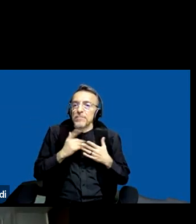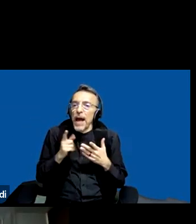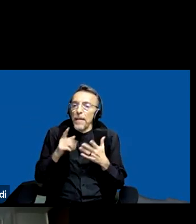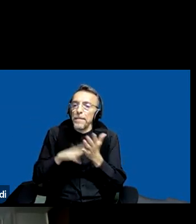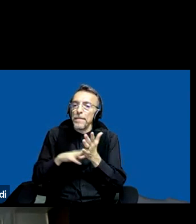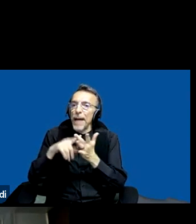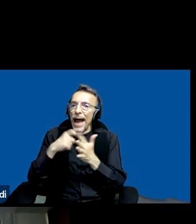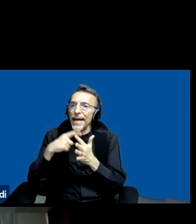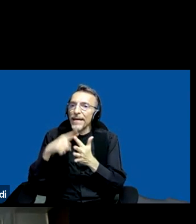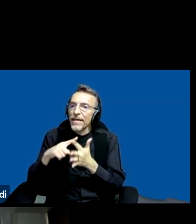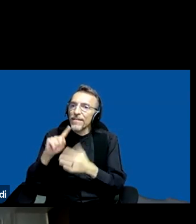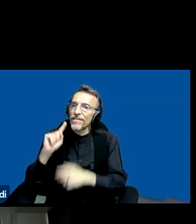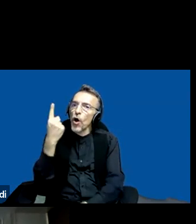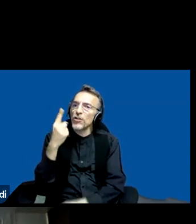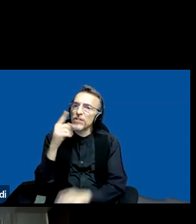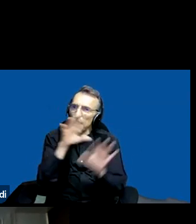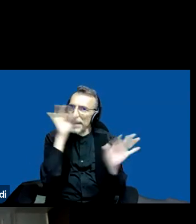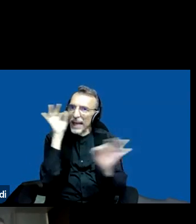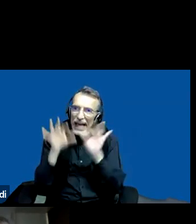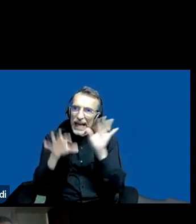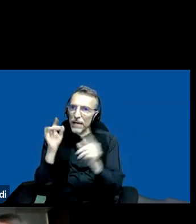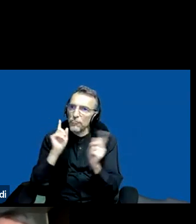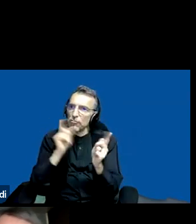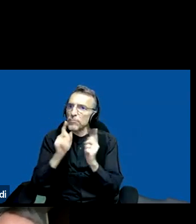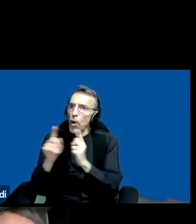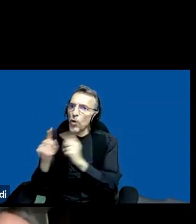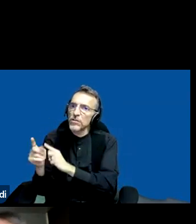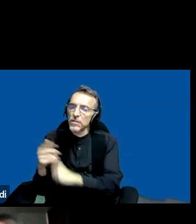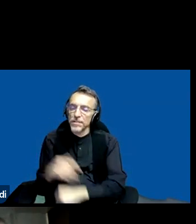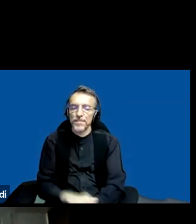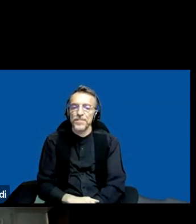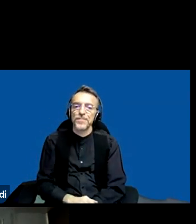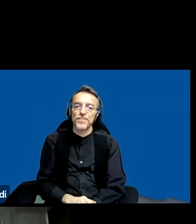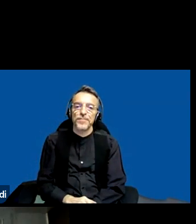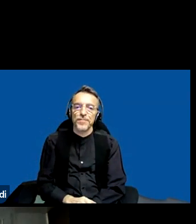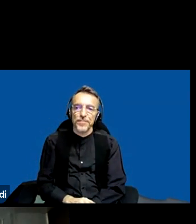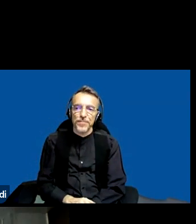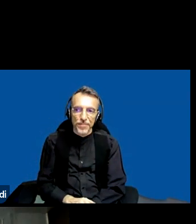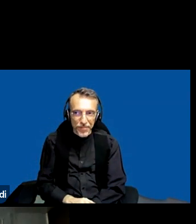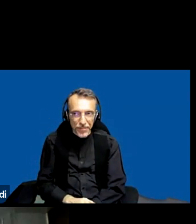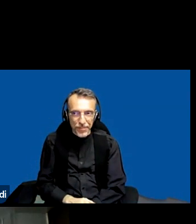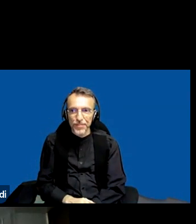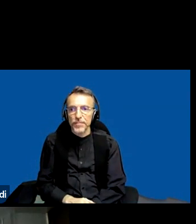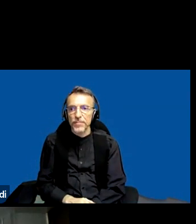Mike first to pick out any of those you'd like to respond to.